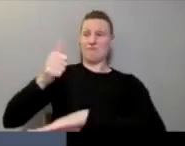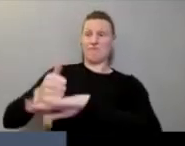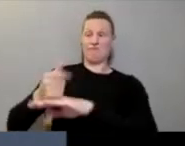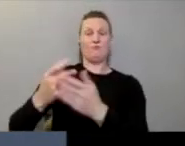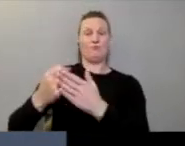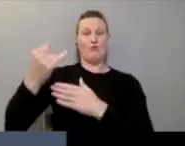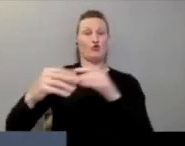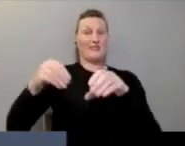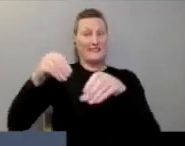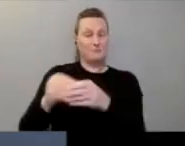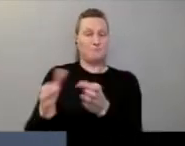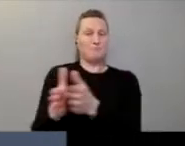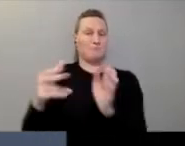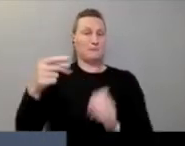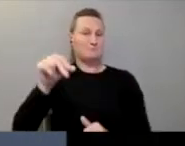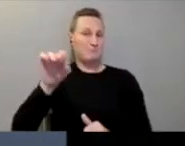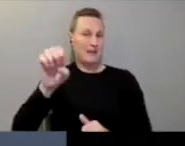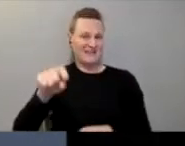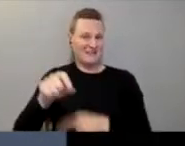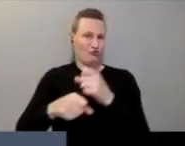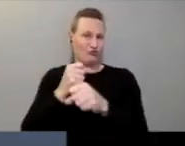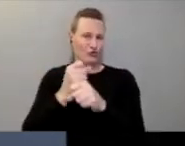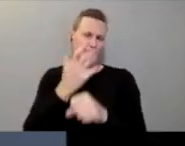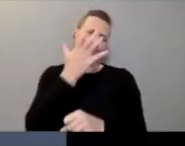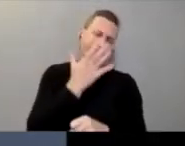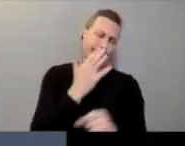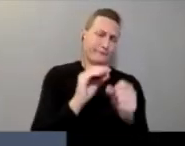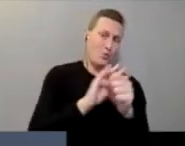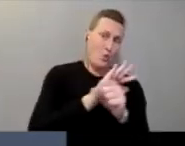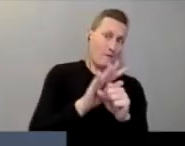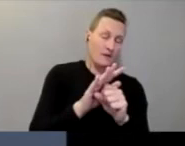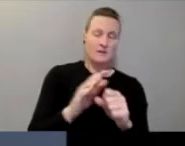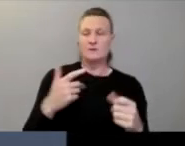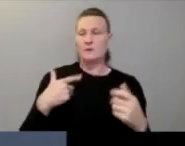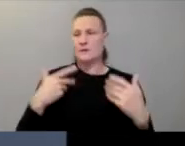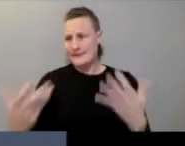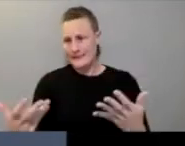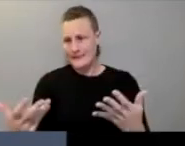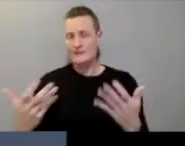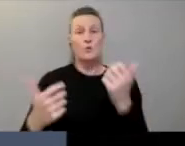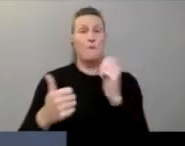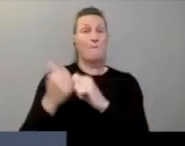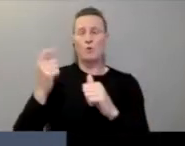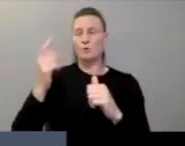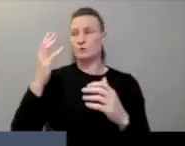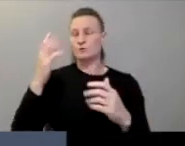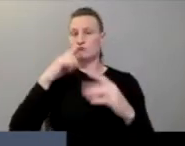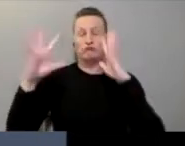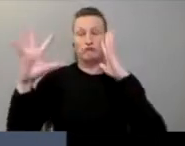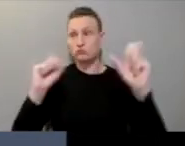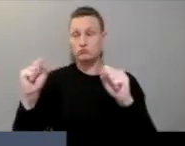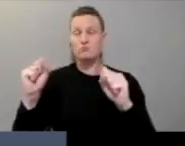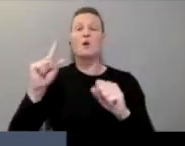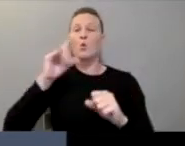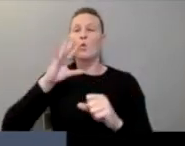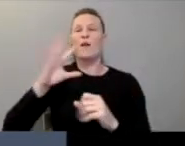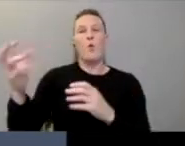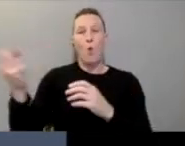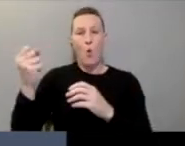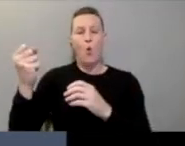approved for the independent stream are being pushed to 2021. And so lucky for me, I had determined that we would have one